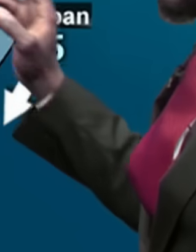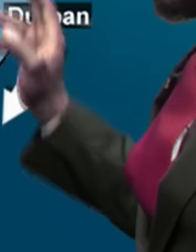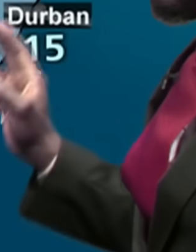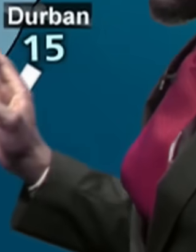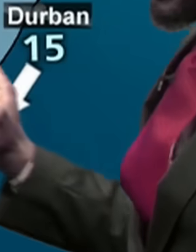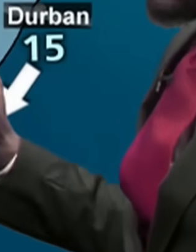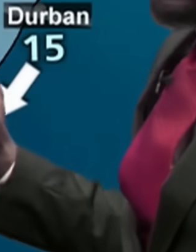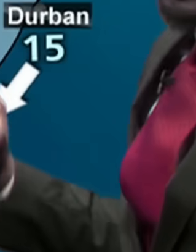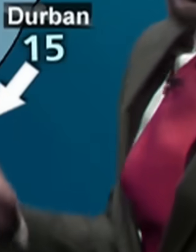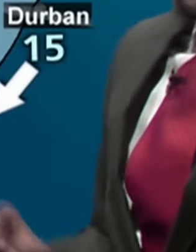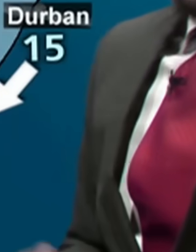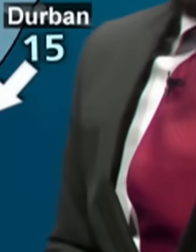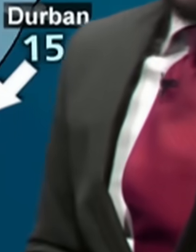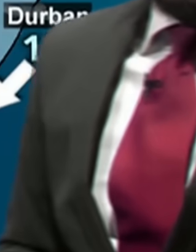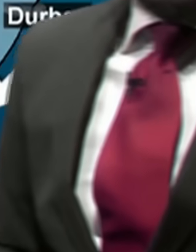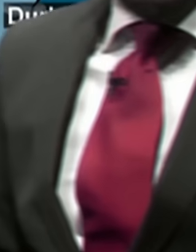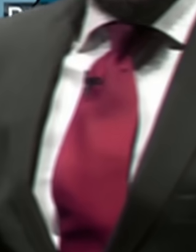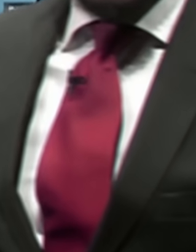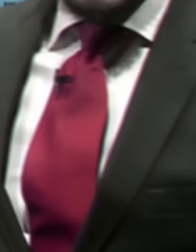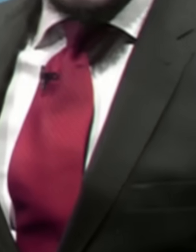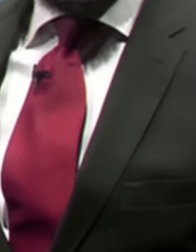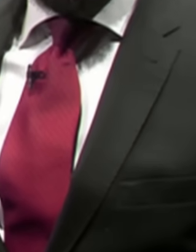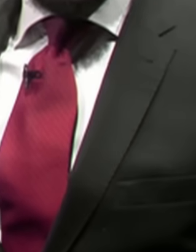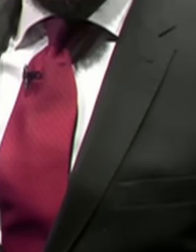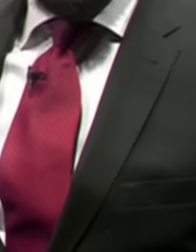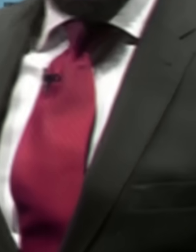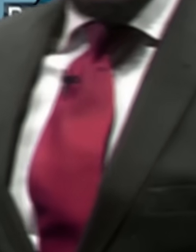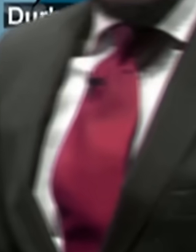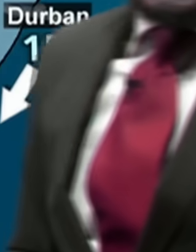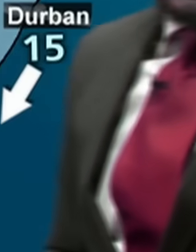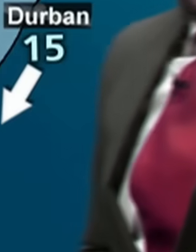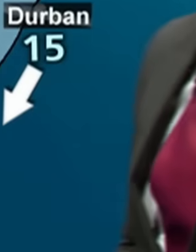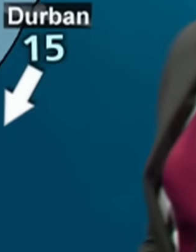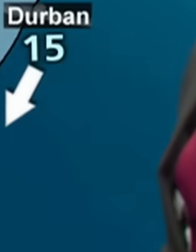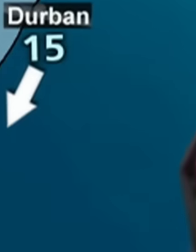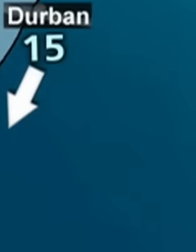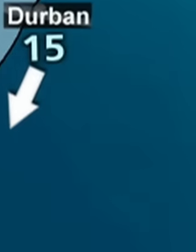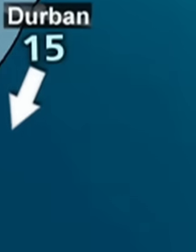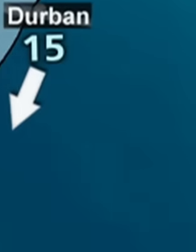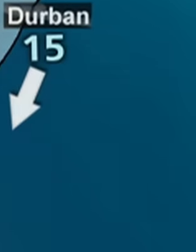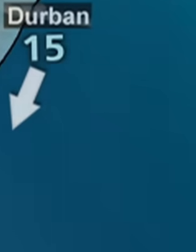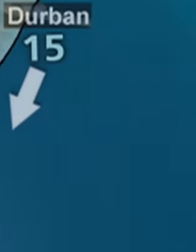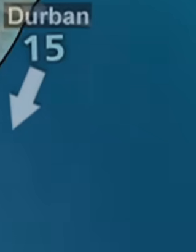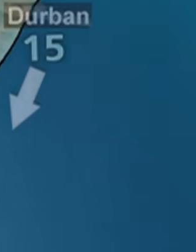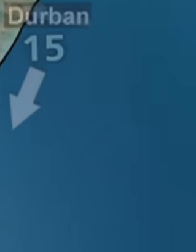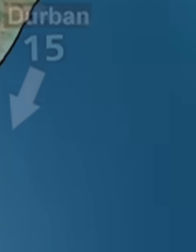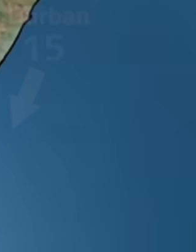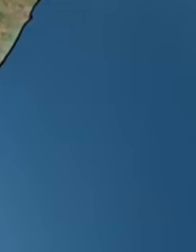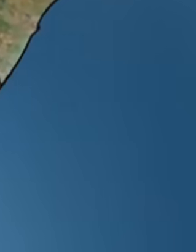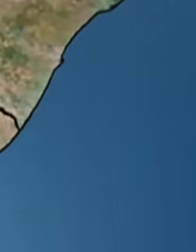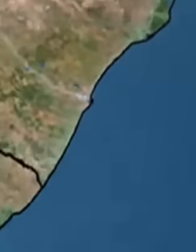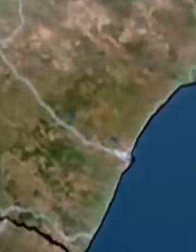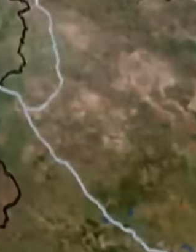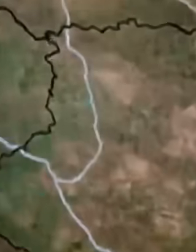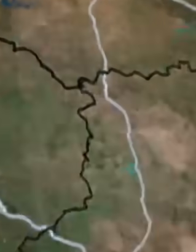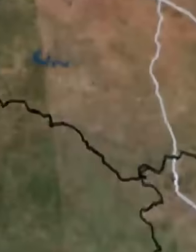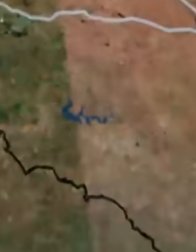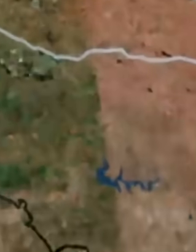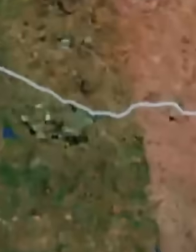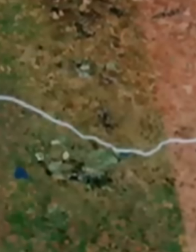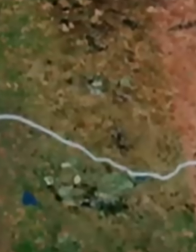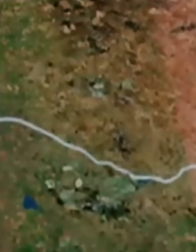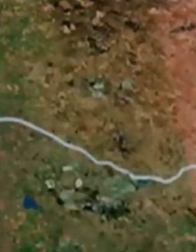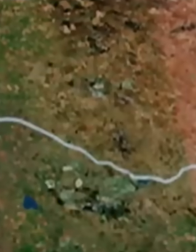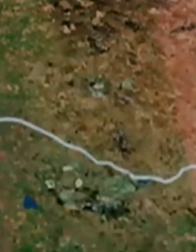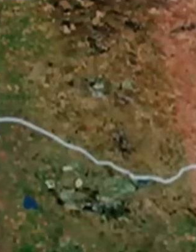jeleng a duma ba bona halo hona ka leboya go thekong a re shebile ka thoko go mabopoteng e le fela me e sa enkae ha di kgateng teng mahloki di ala ha sa